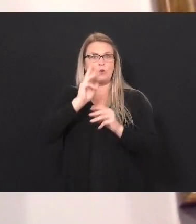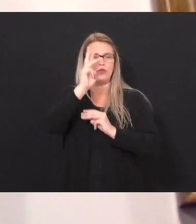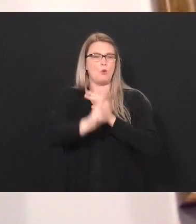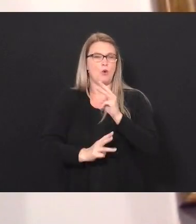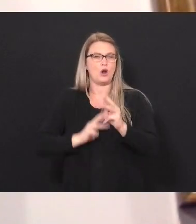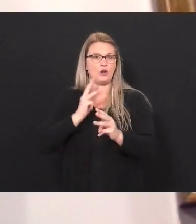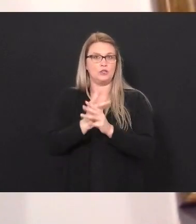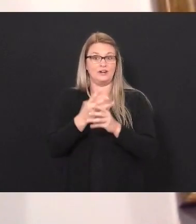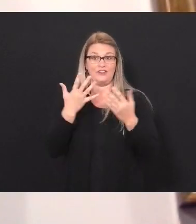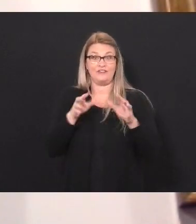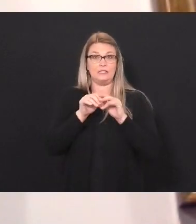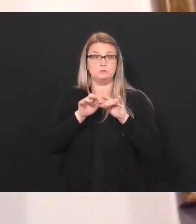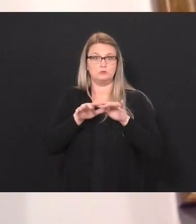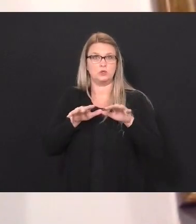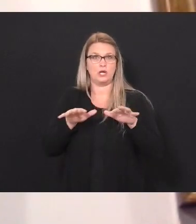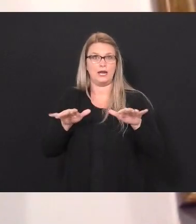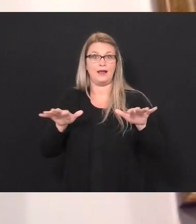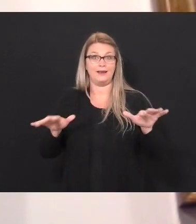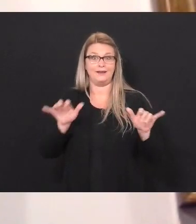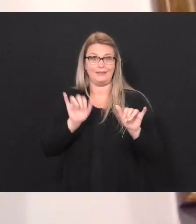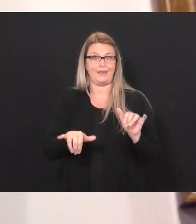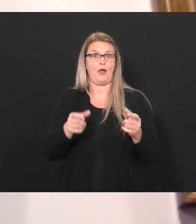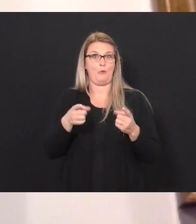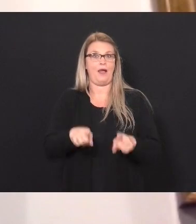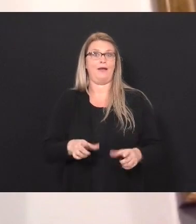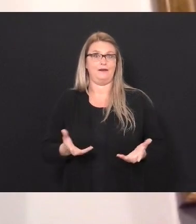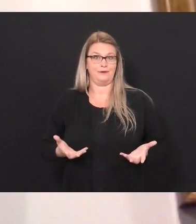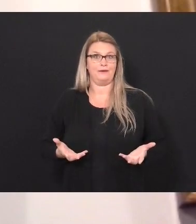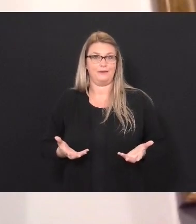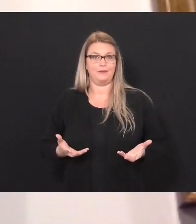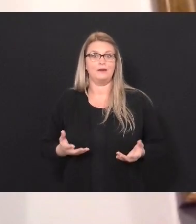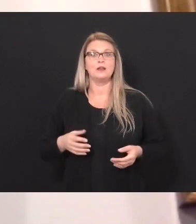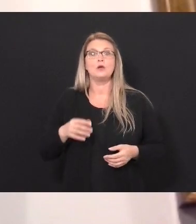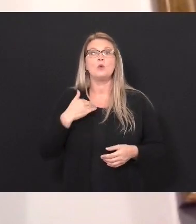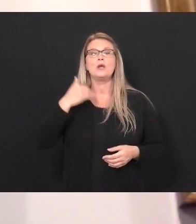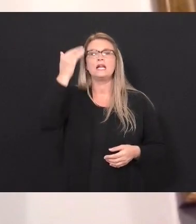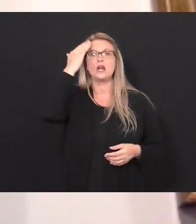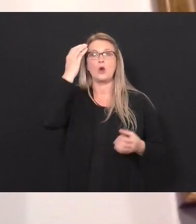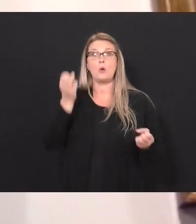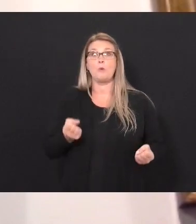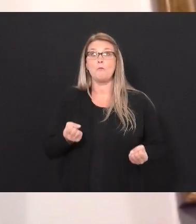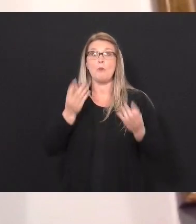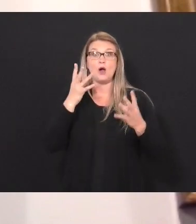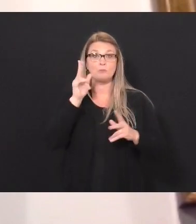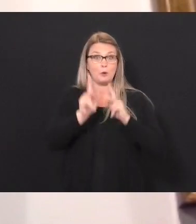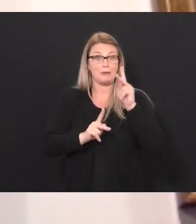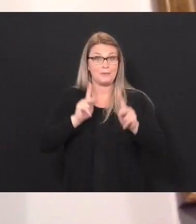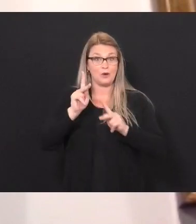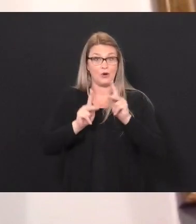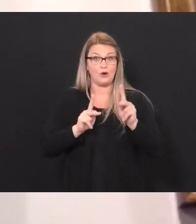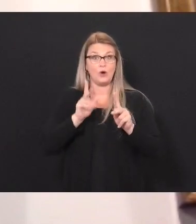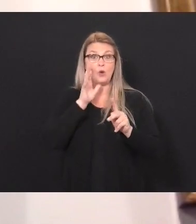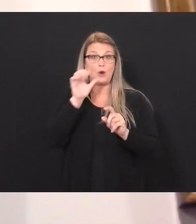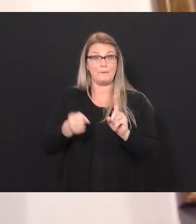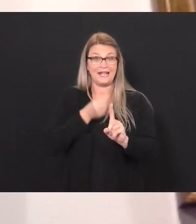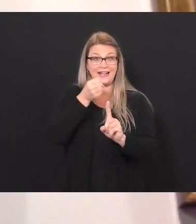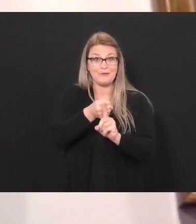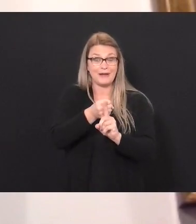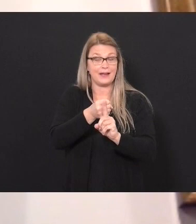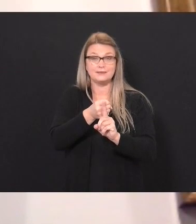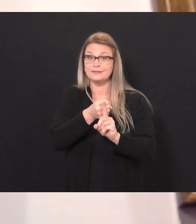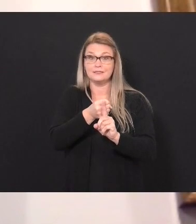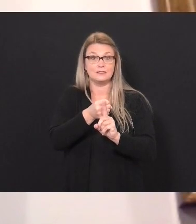that have spread the virus in this way. We also know that if multiple people become infected and then there's